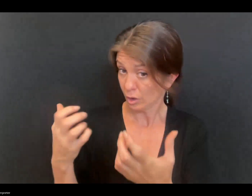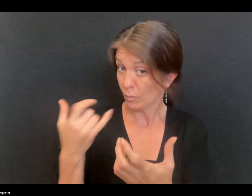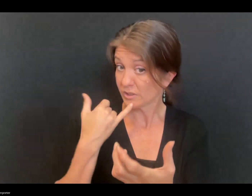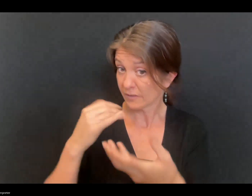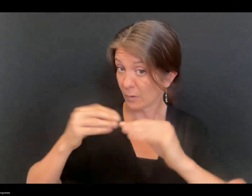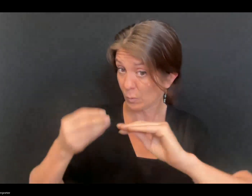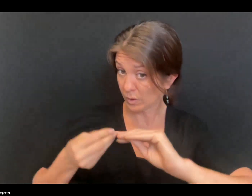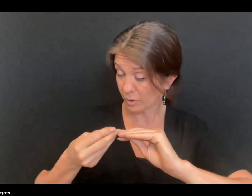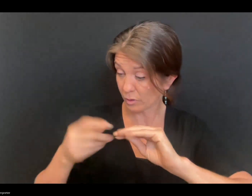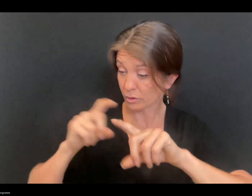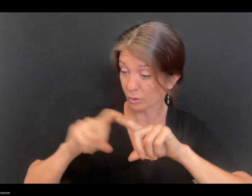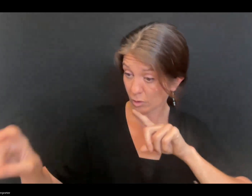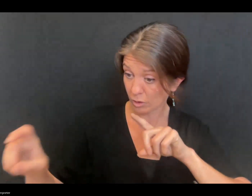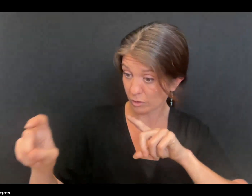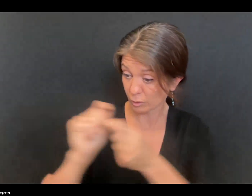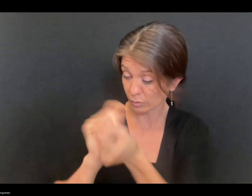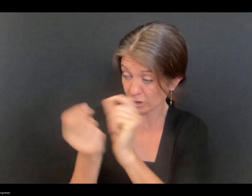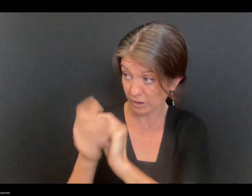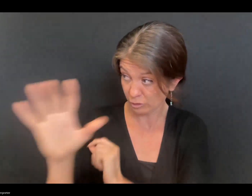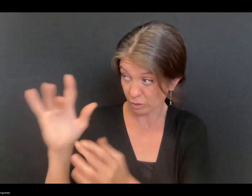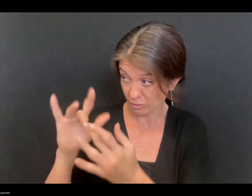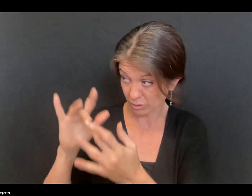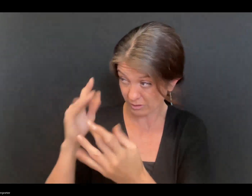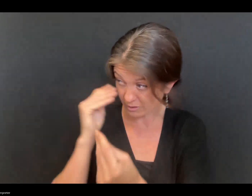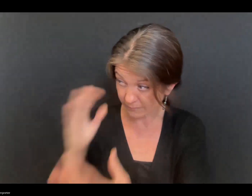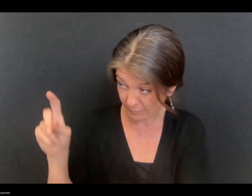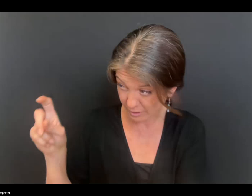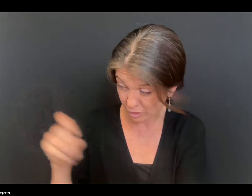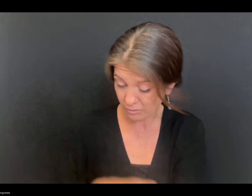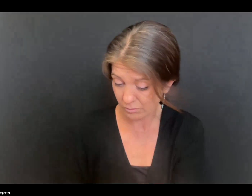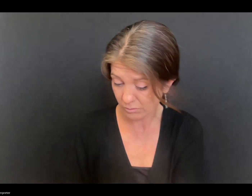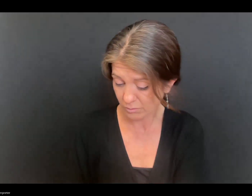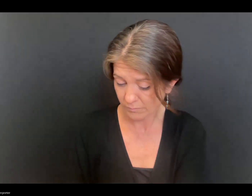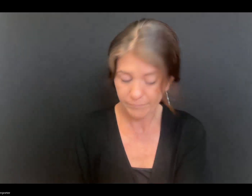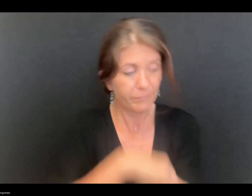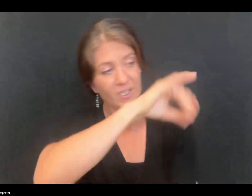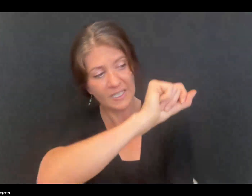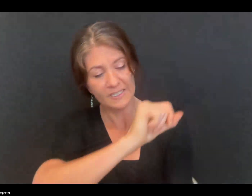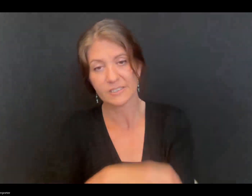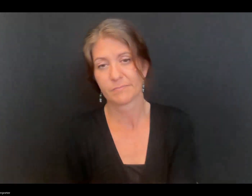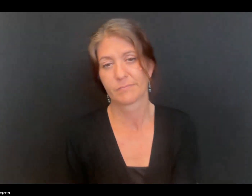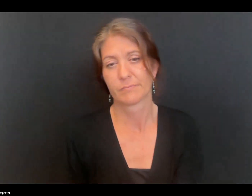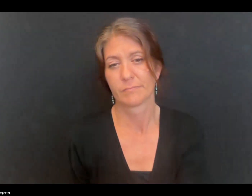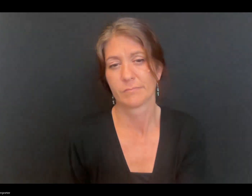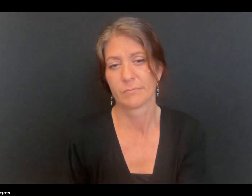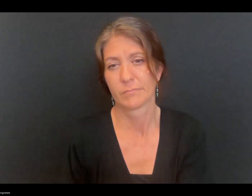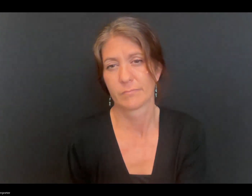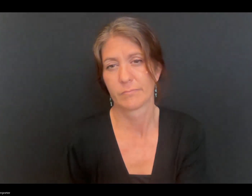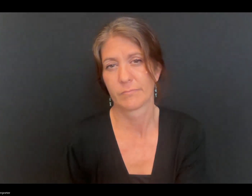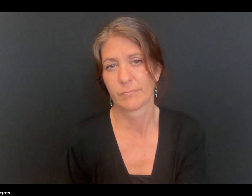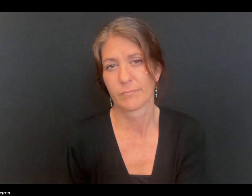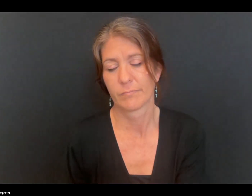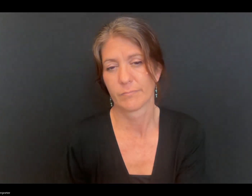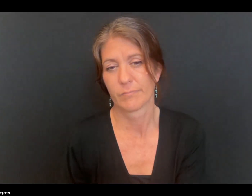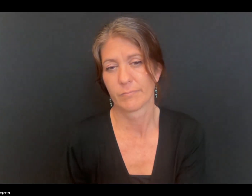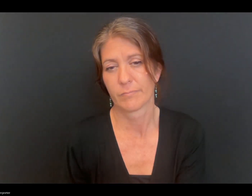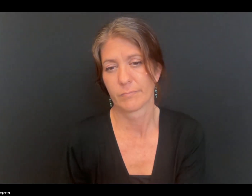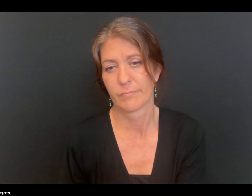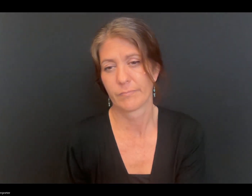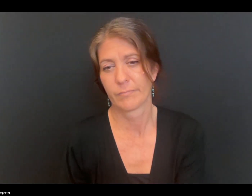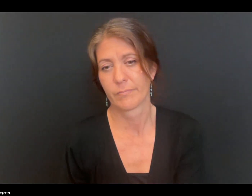update their contact information. Is that what I'm hearing? Yes. Or so you guys said you're doing your